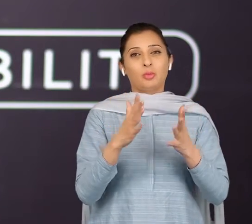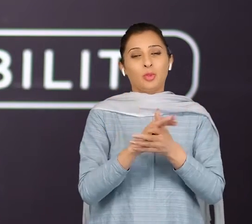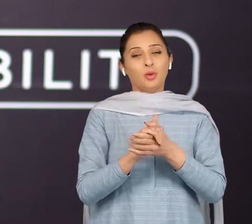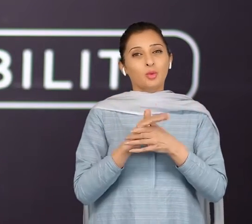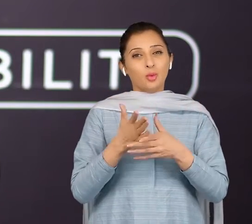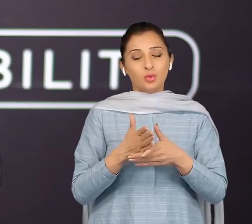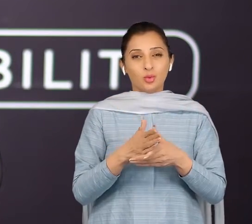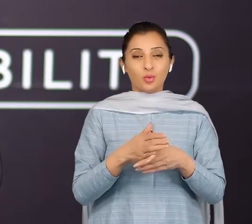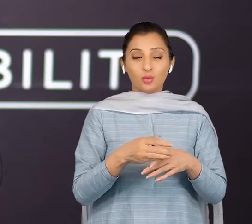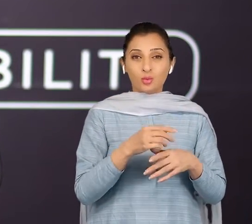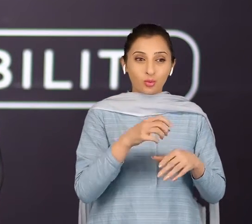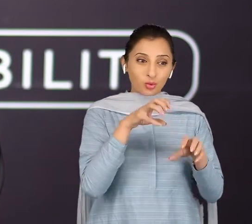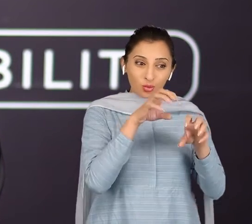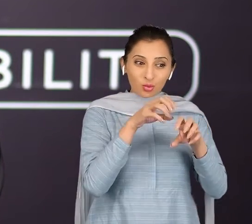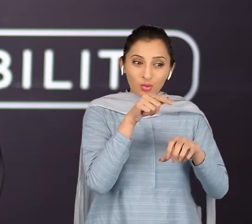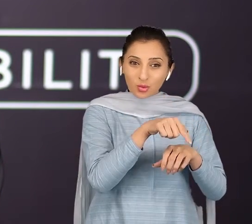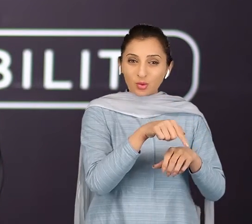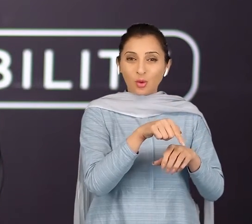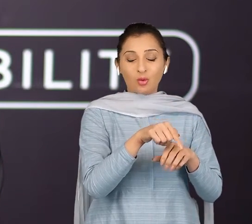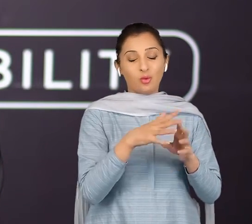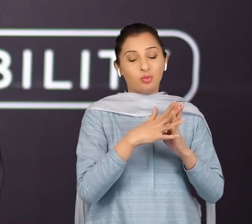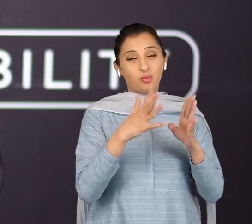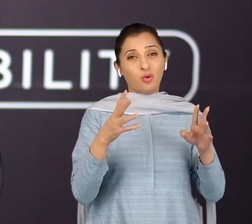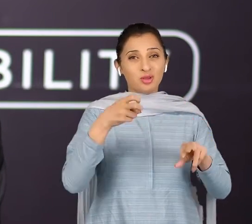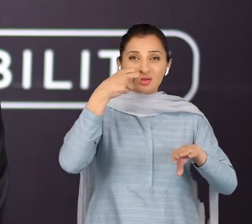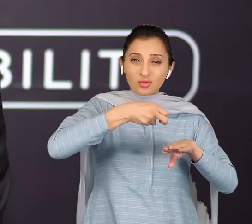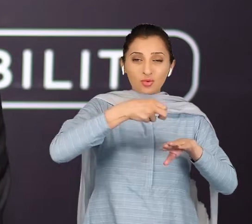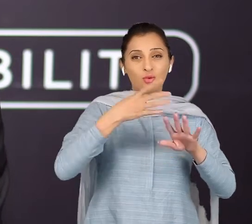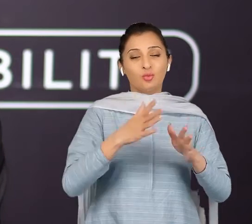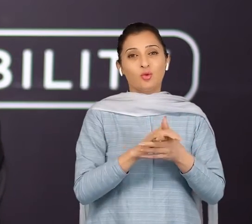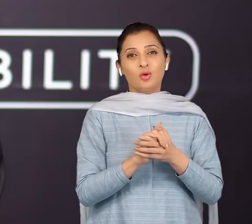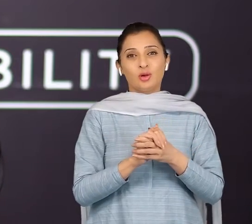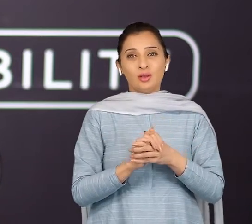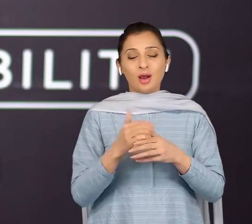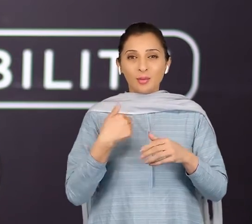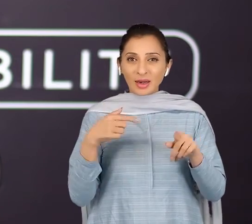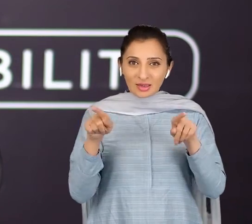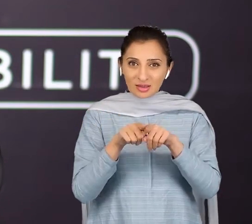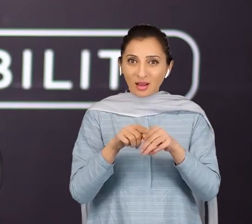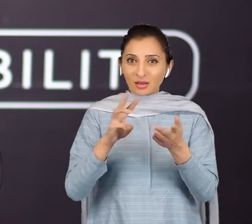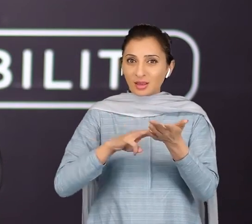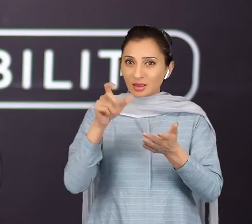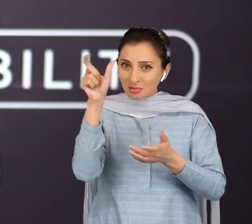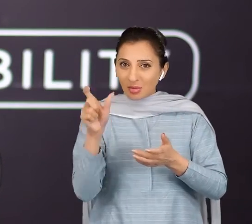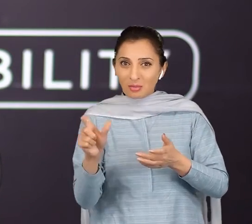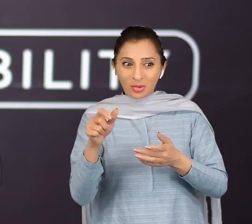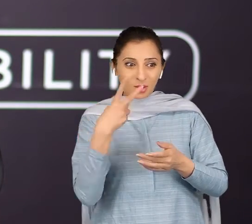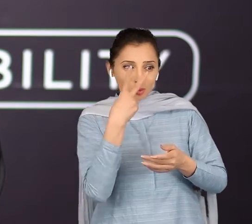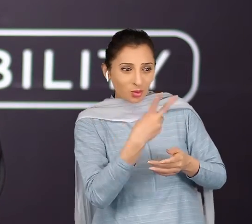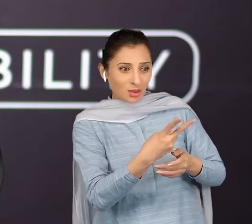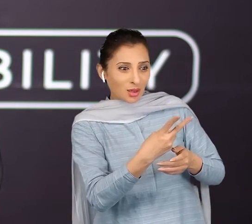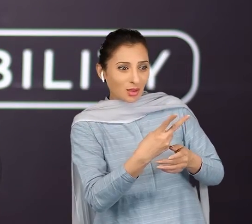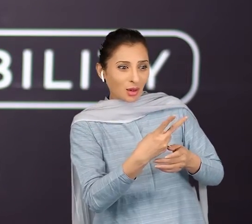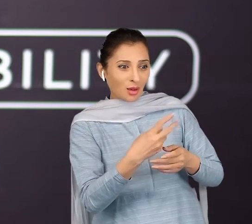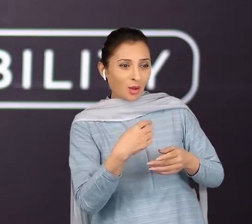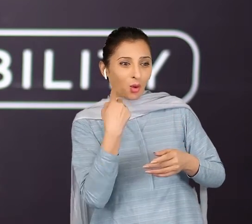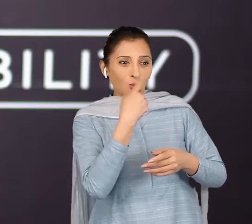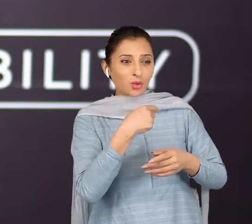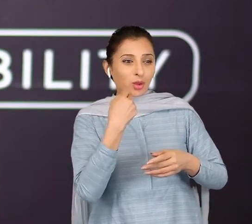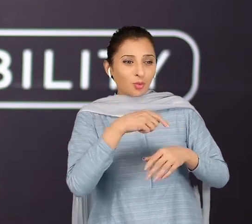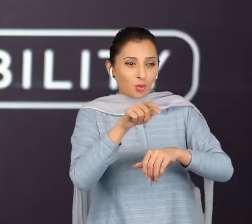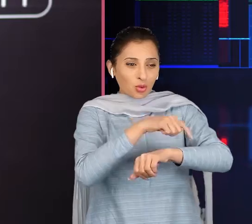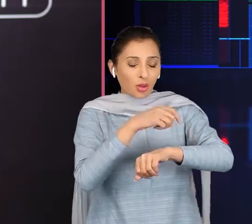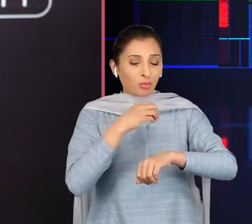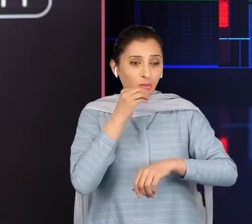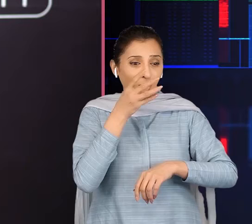through. She was found by one of our team members on the side of the road, bleeding from her mouth, absolutely defeated, absolutely